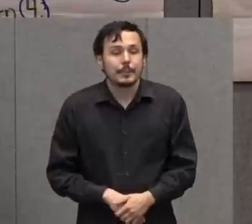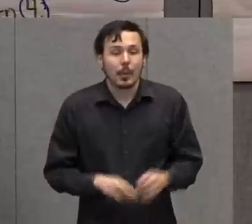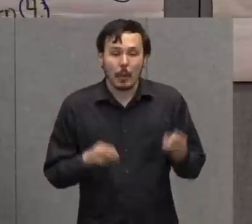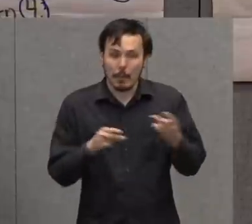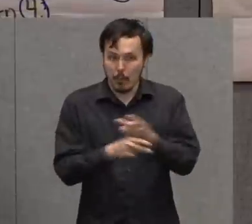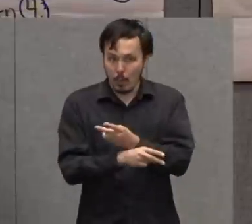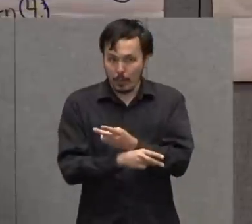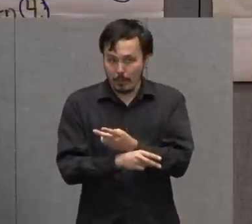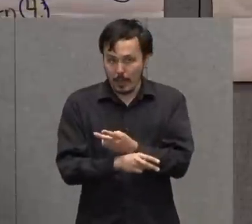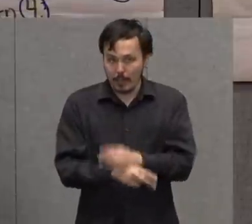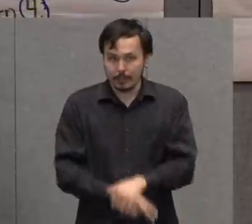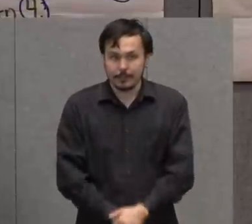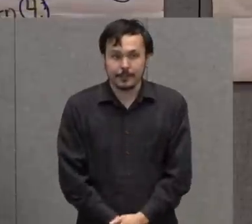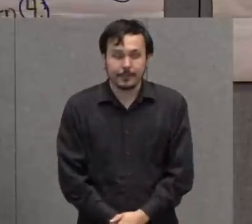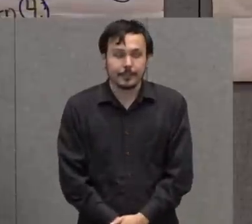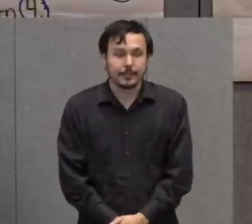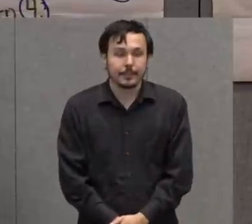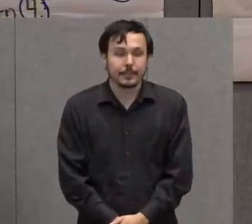multiplied